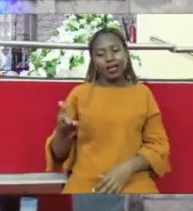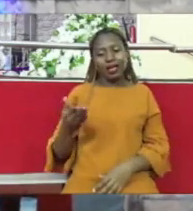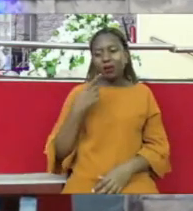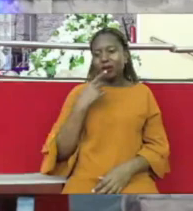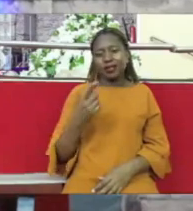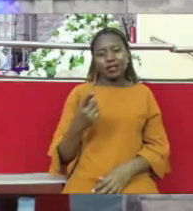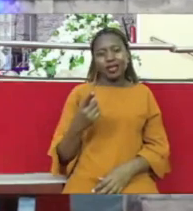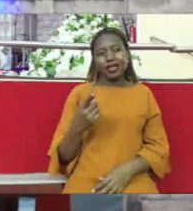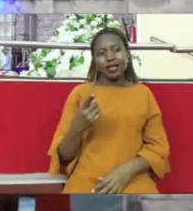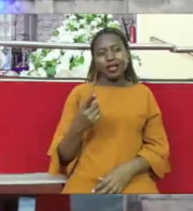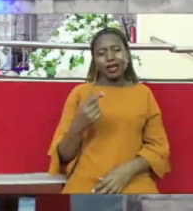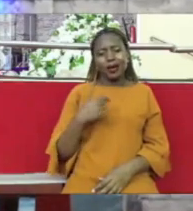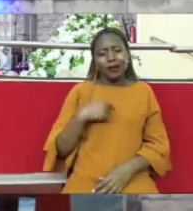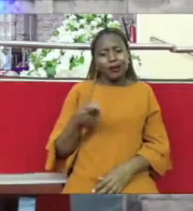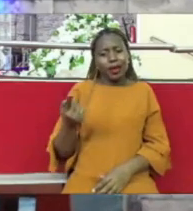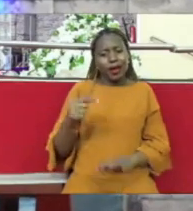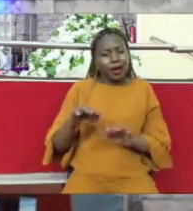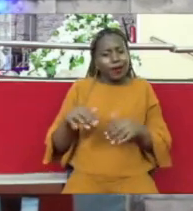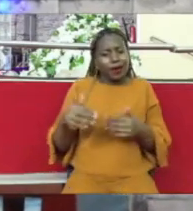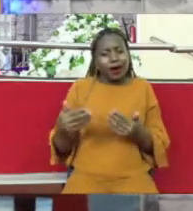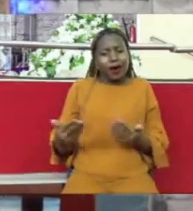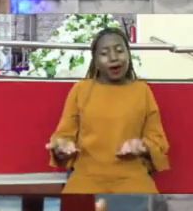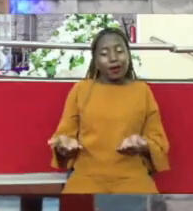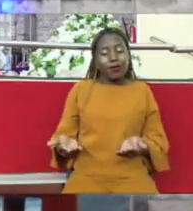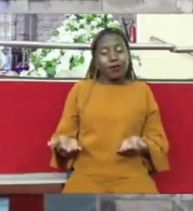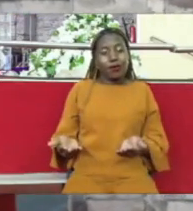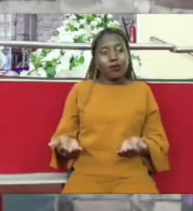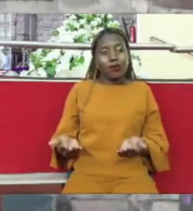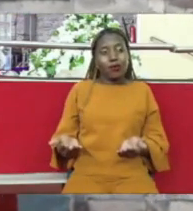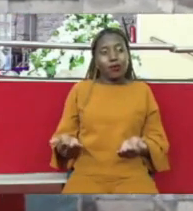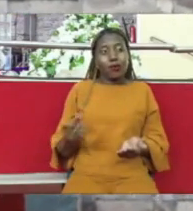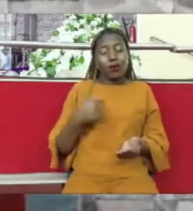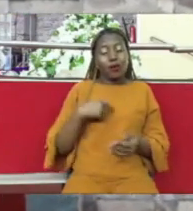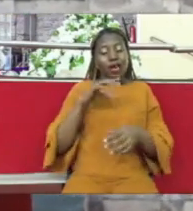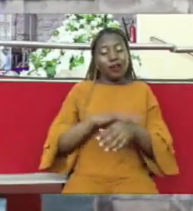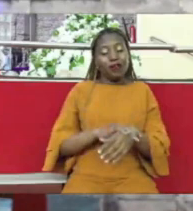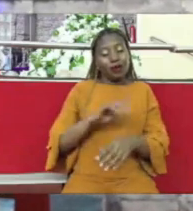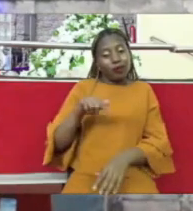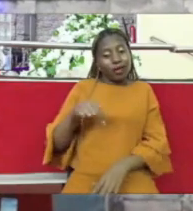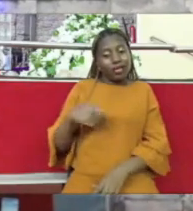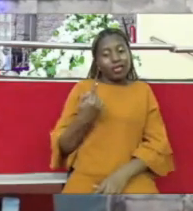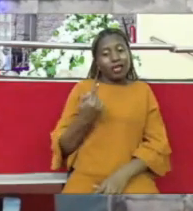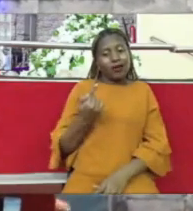How can I even come? I just found myself sneaking into church this